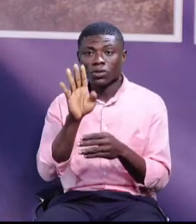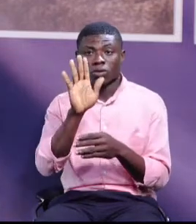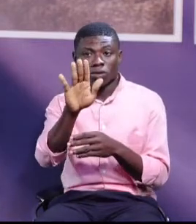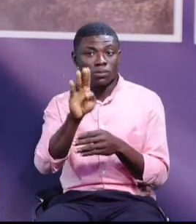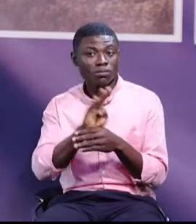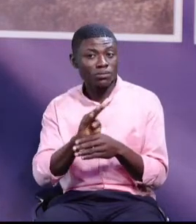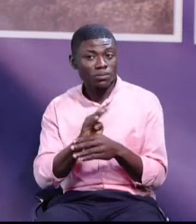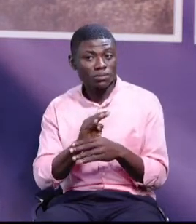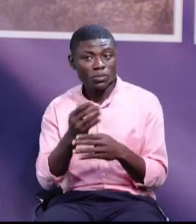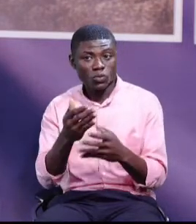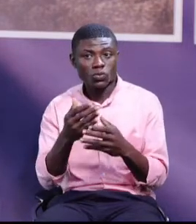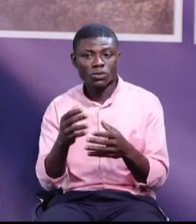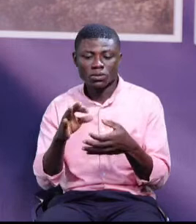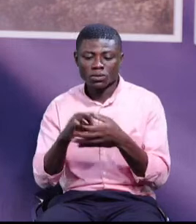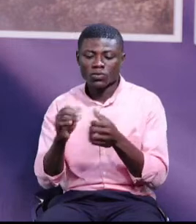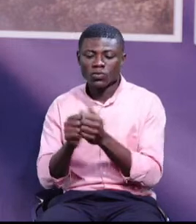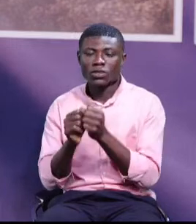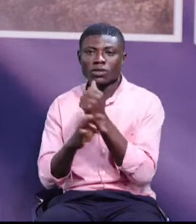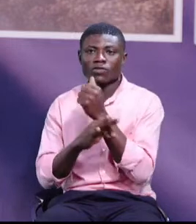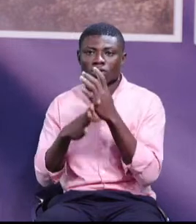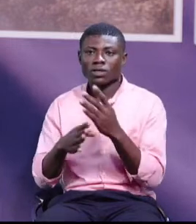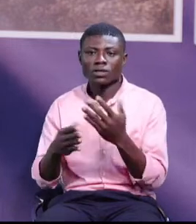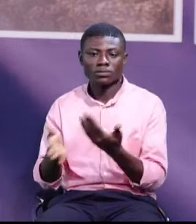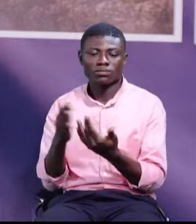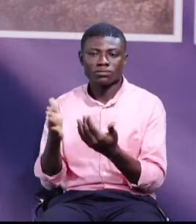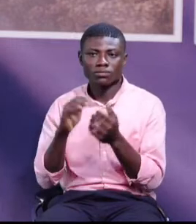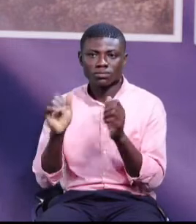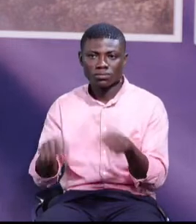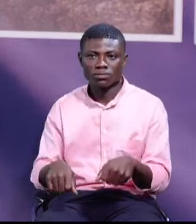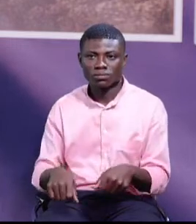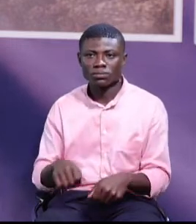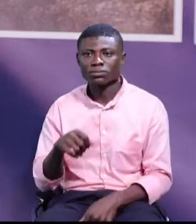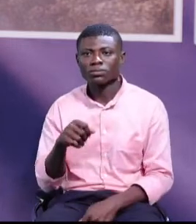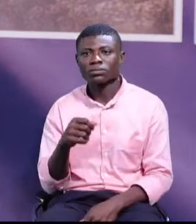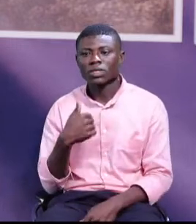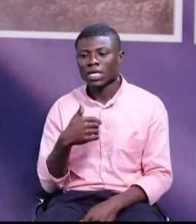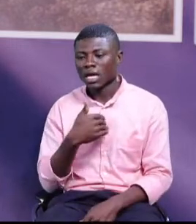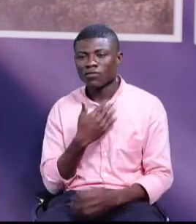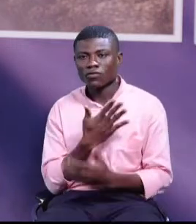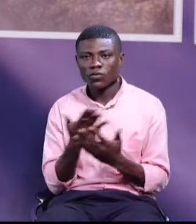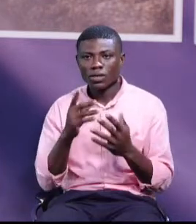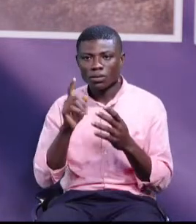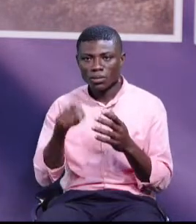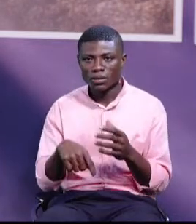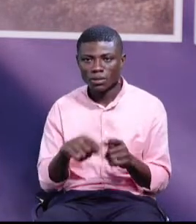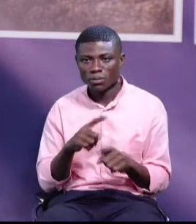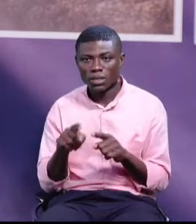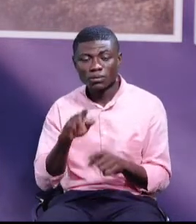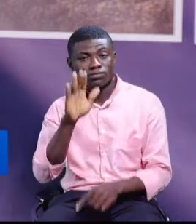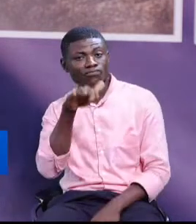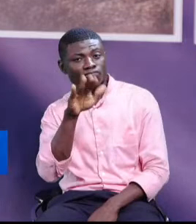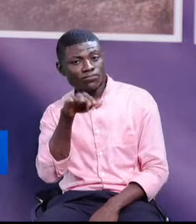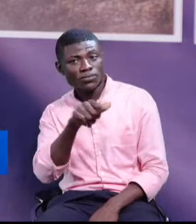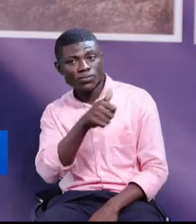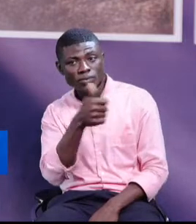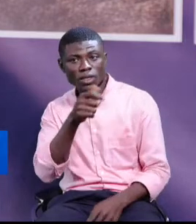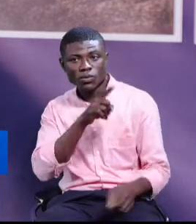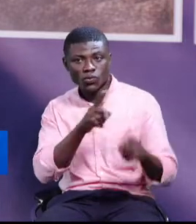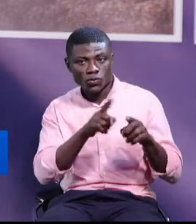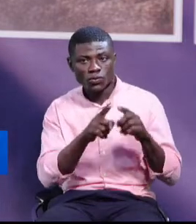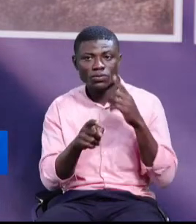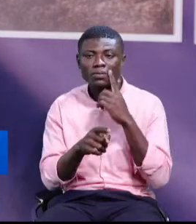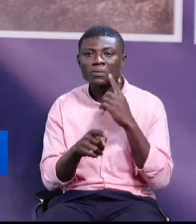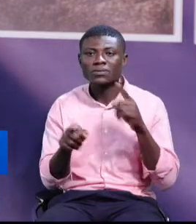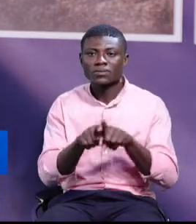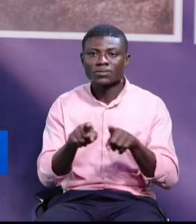business. You want to team up with a foreign business. It's possible. Yes, there are hurdles, but hey, others are doing it.